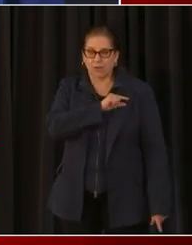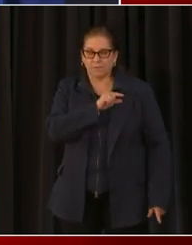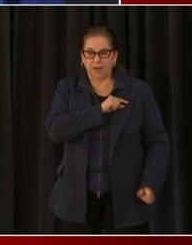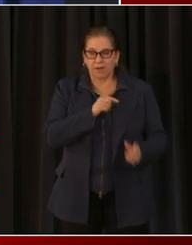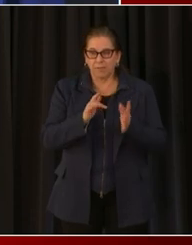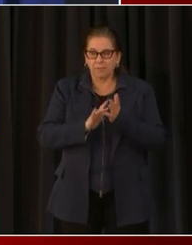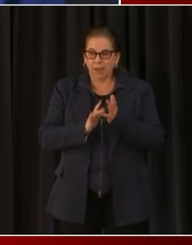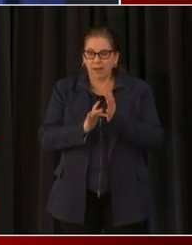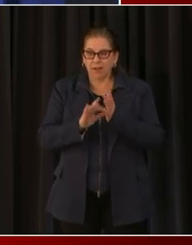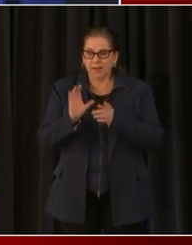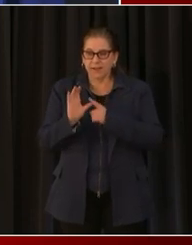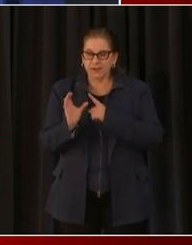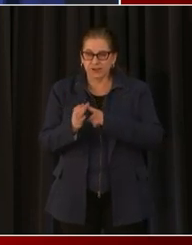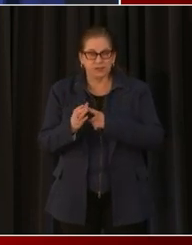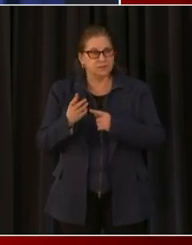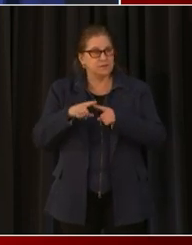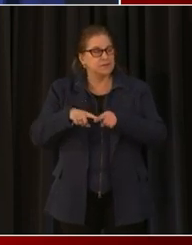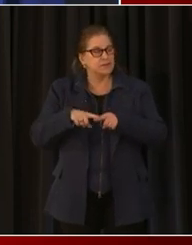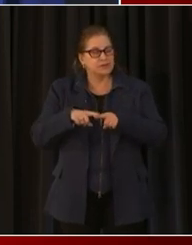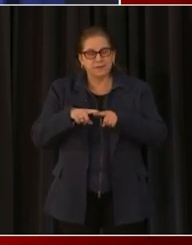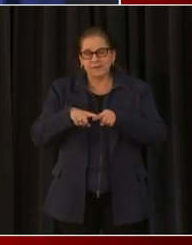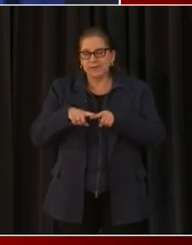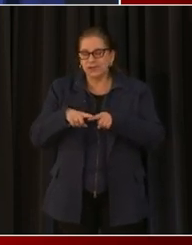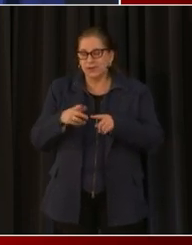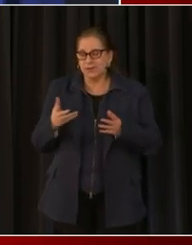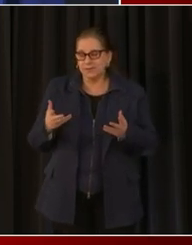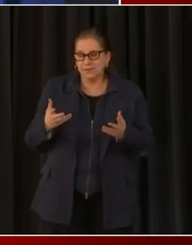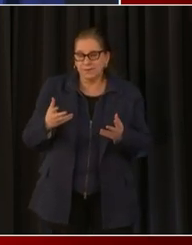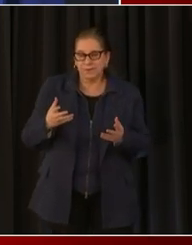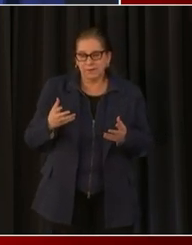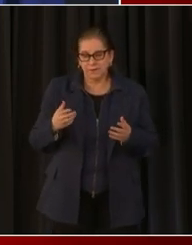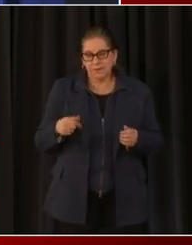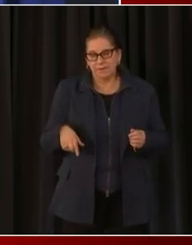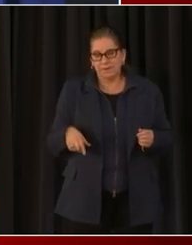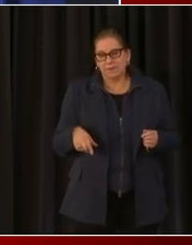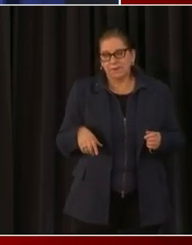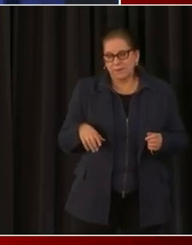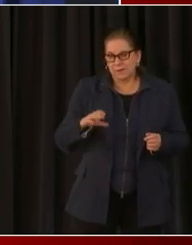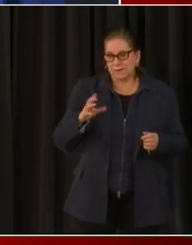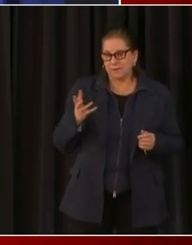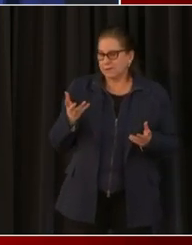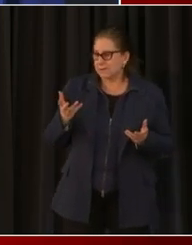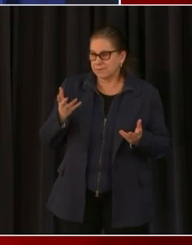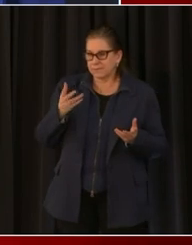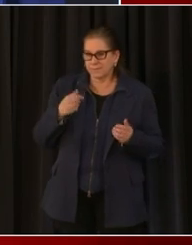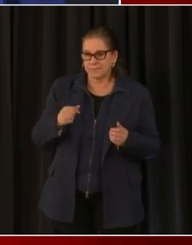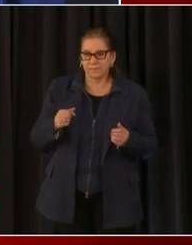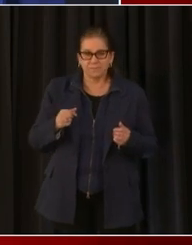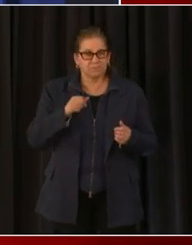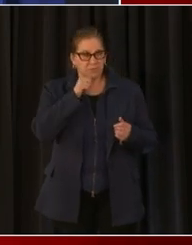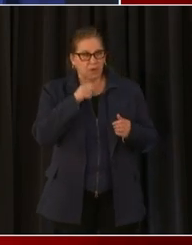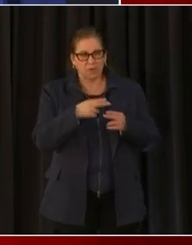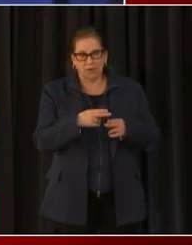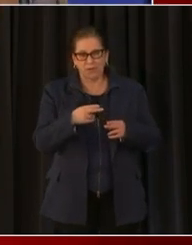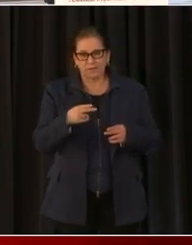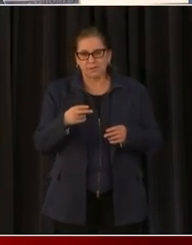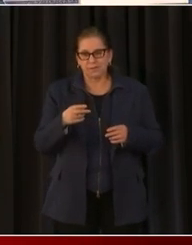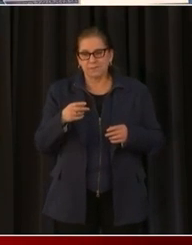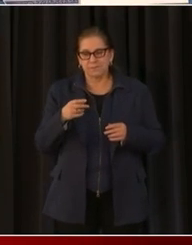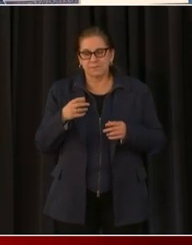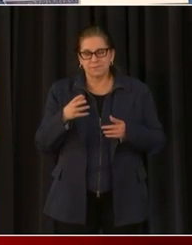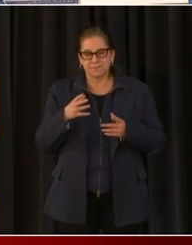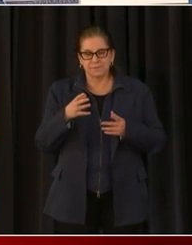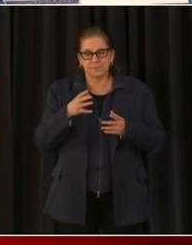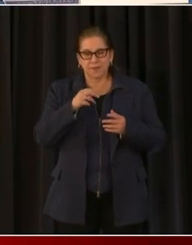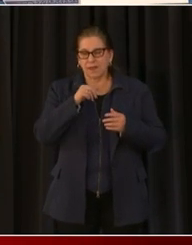refer to them as medical conditions and not chronic medical conditions. You will note that some of the conditions on the list would not be considered a chronic health